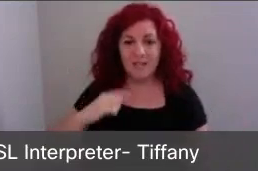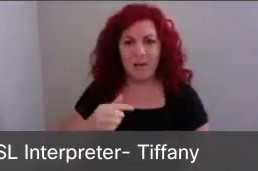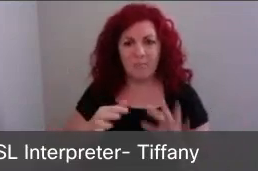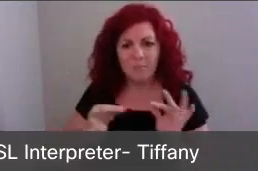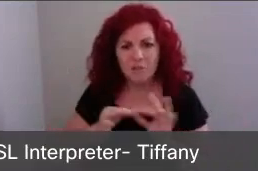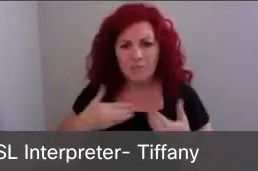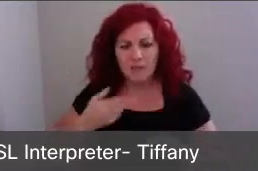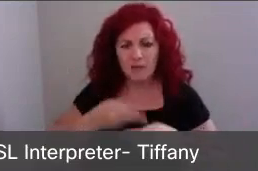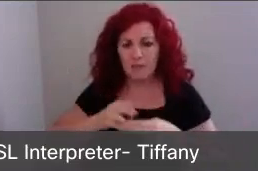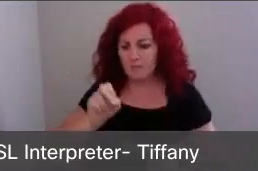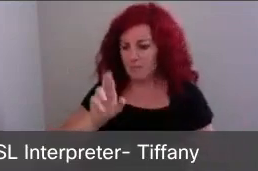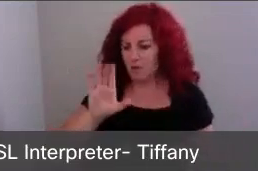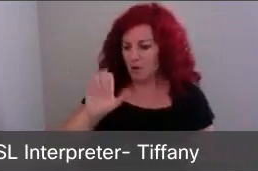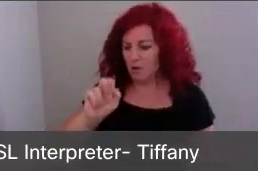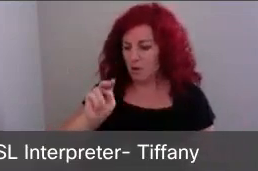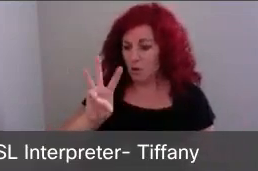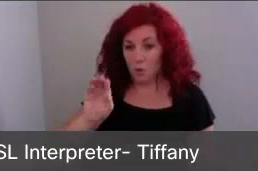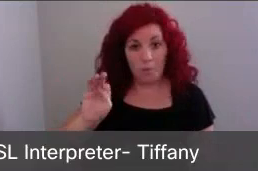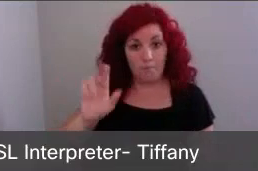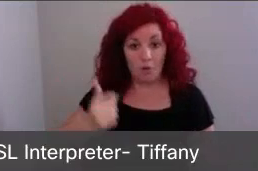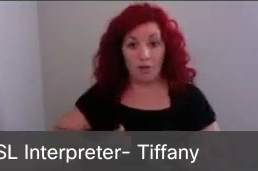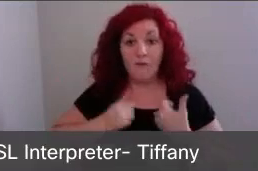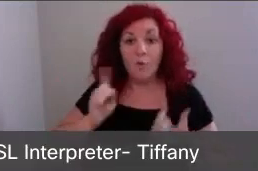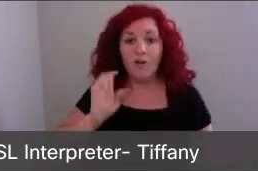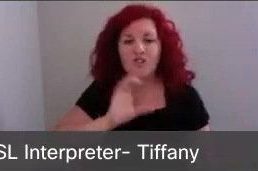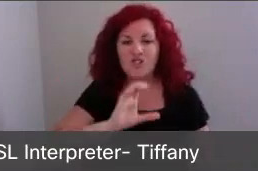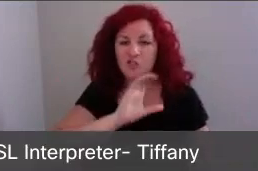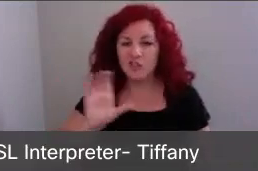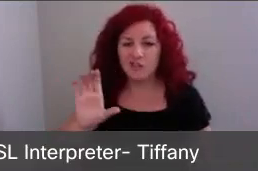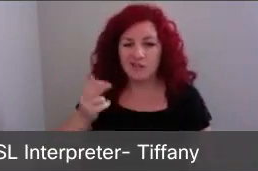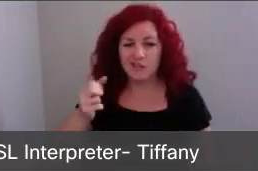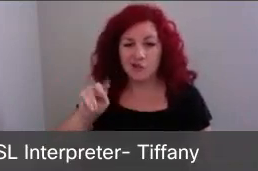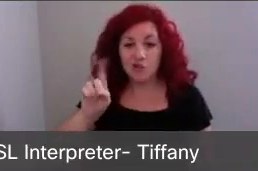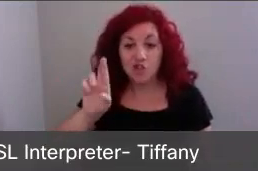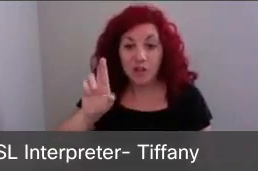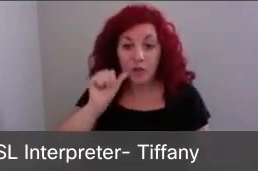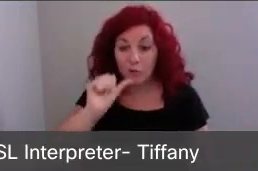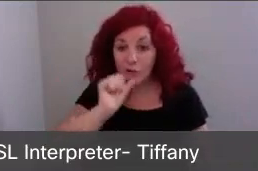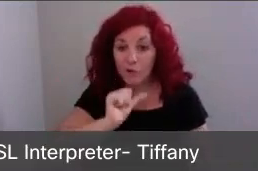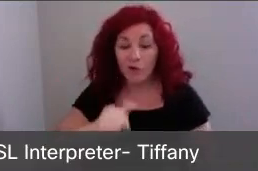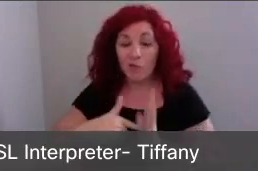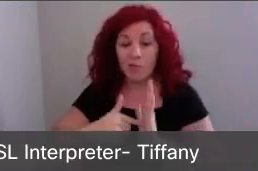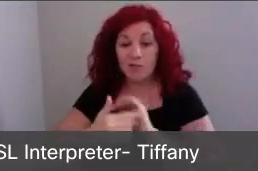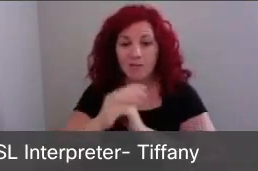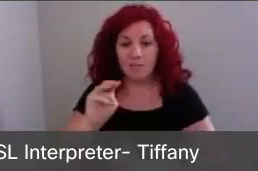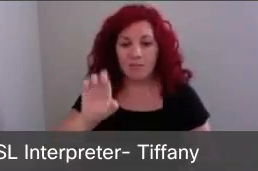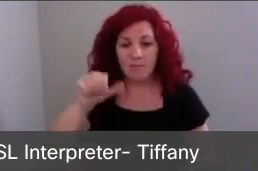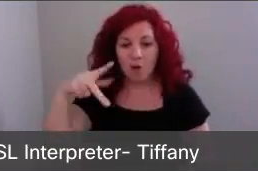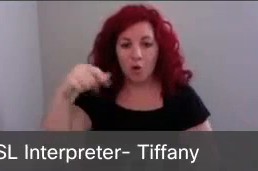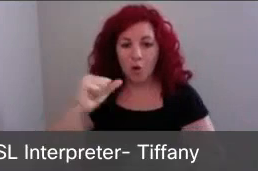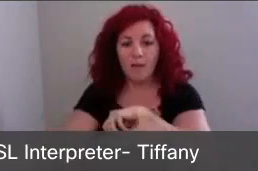my name's Erica Newberg. I live in Chandler, so I'm representing Maricopa County,